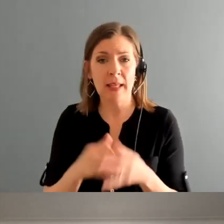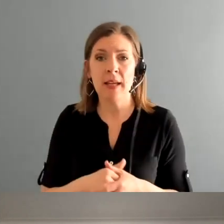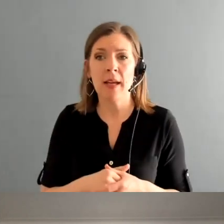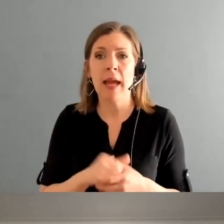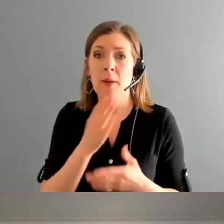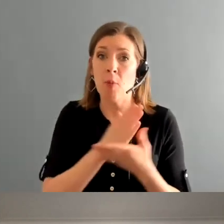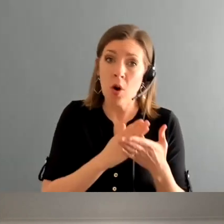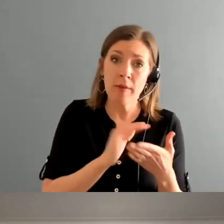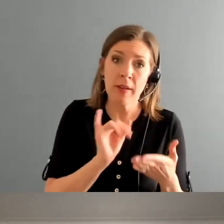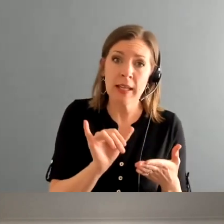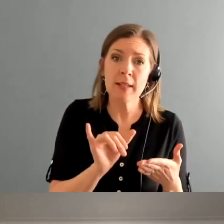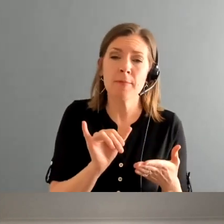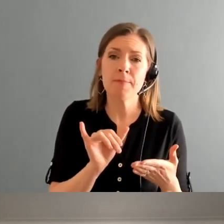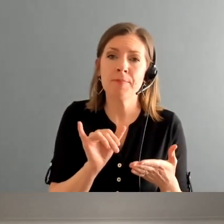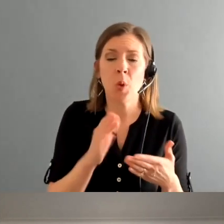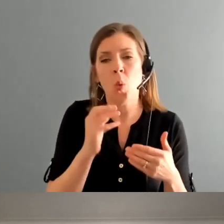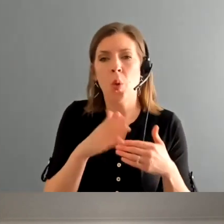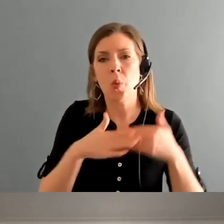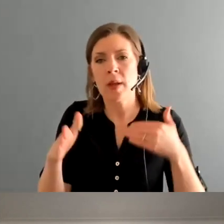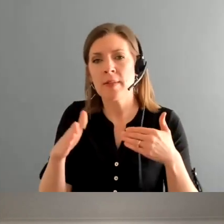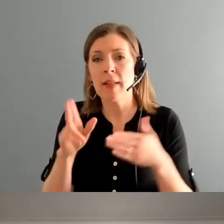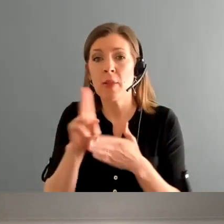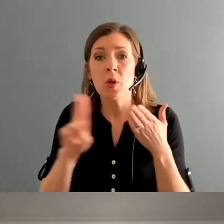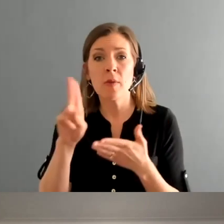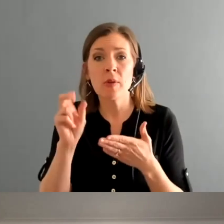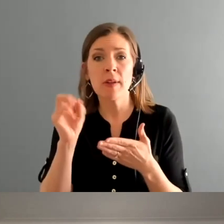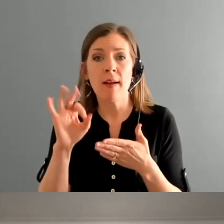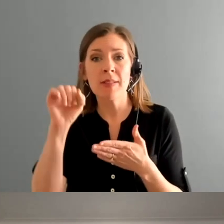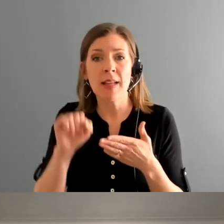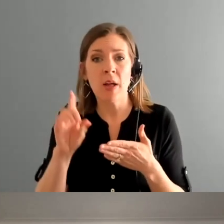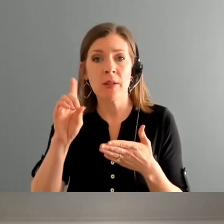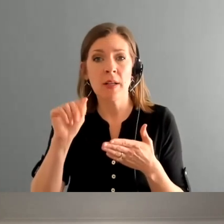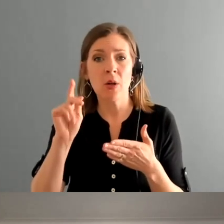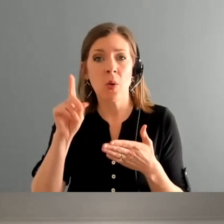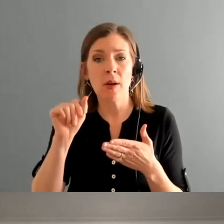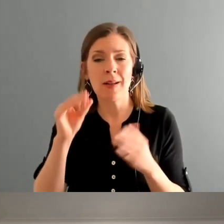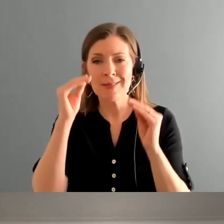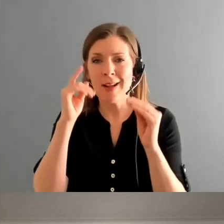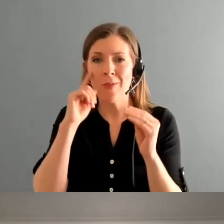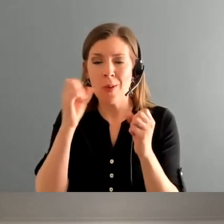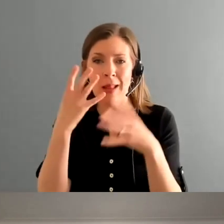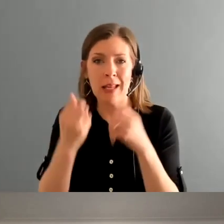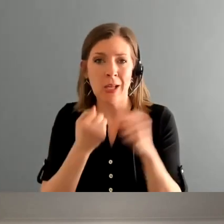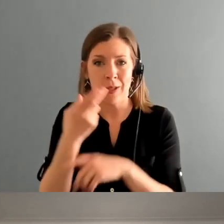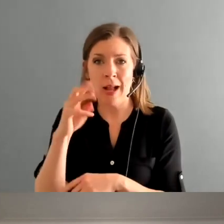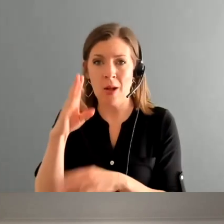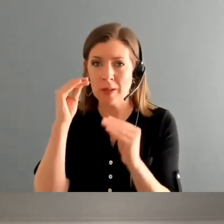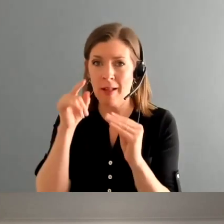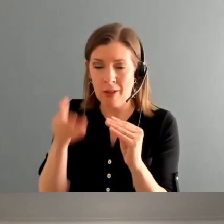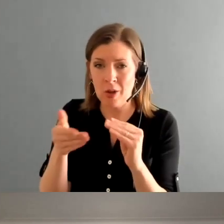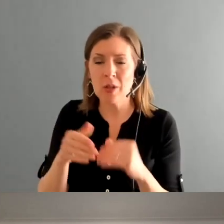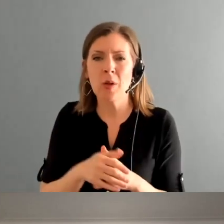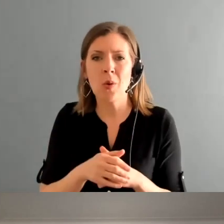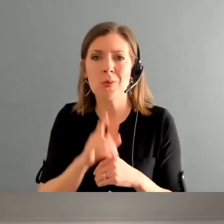and part of it, or the rest of it, at the University of South Dakota, where Howe taught for many years. And it was